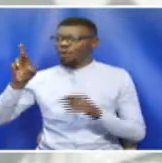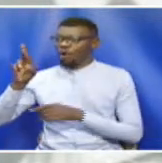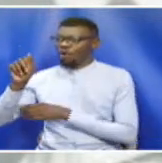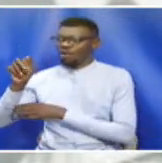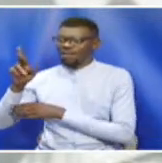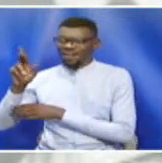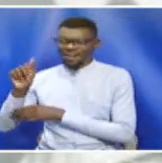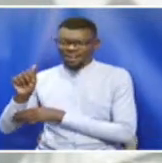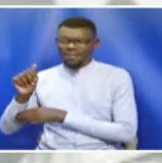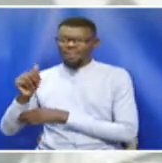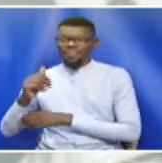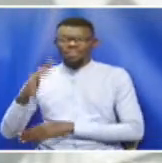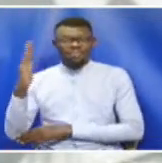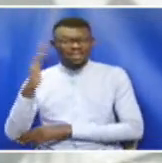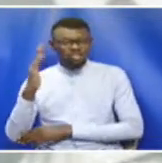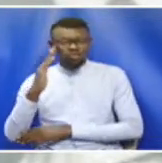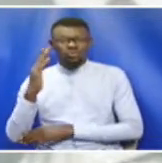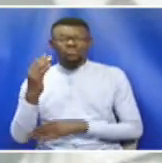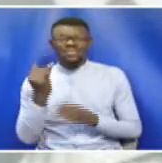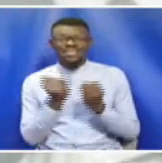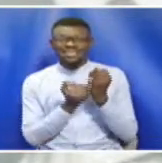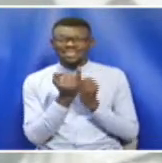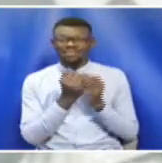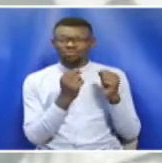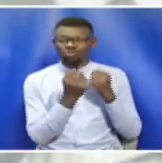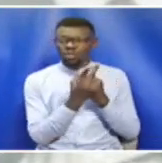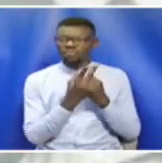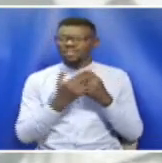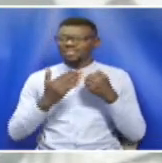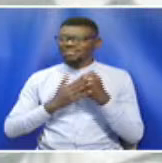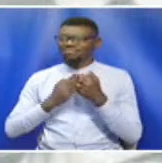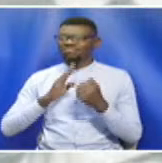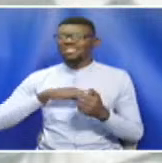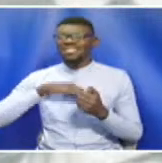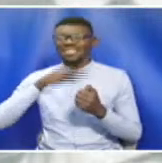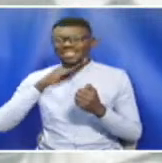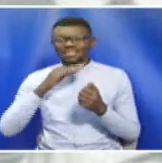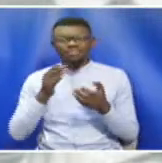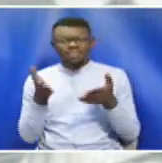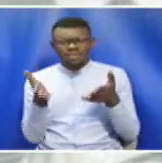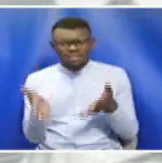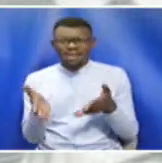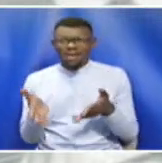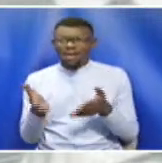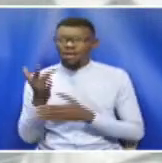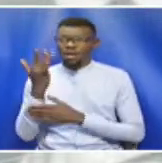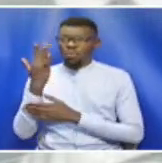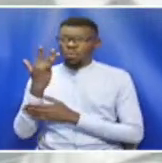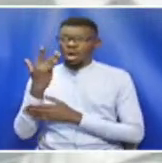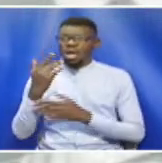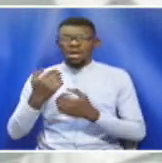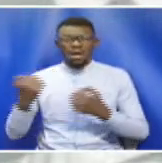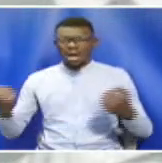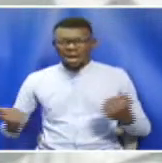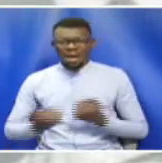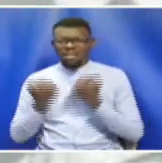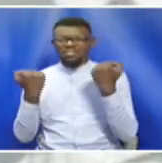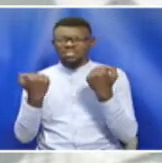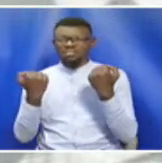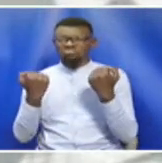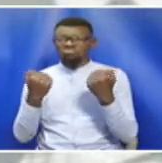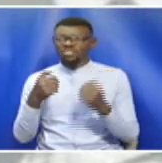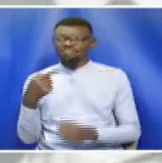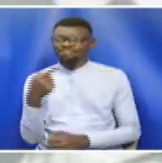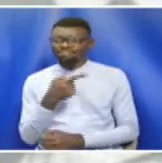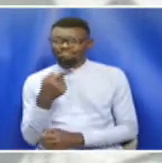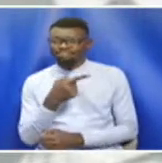on the afternoon of Saturday 12th September, died instantly as a result of motor accident. Mr.